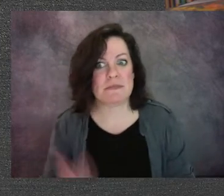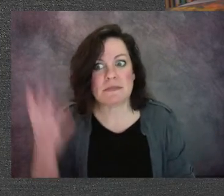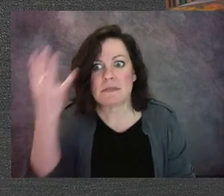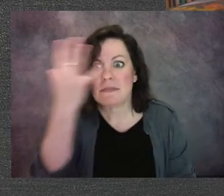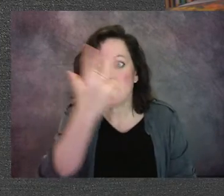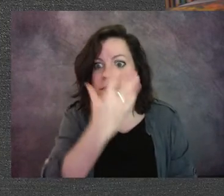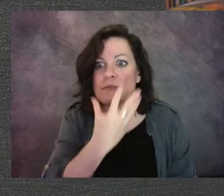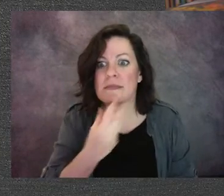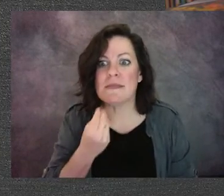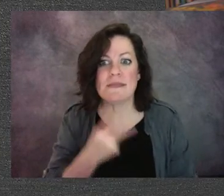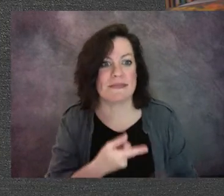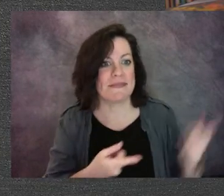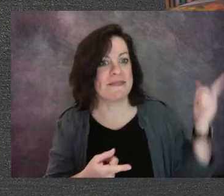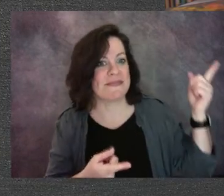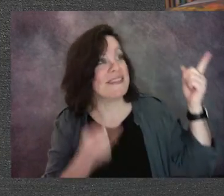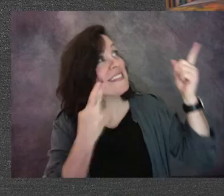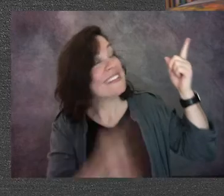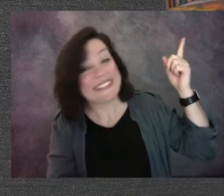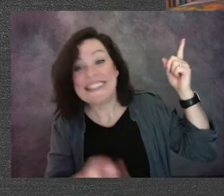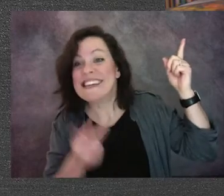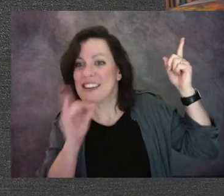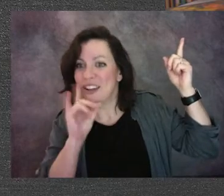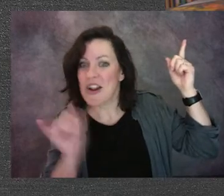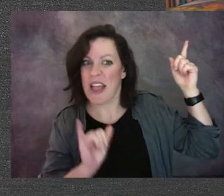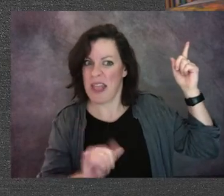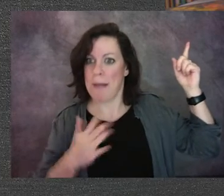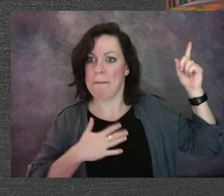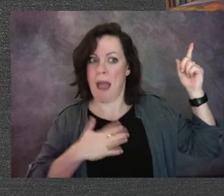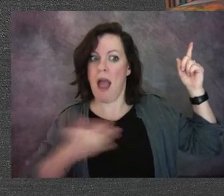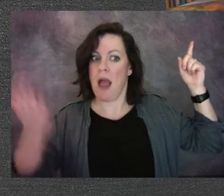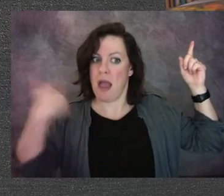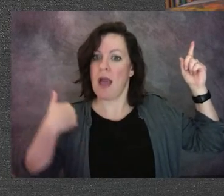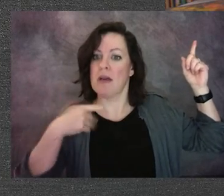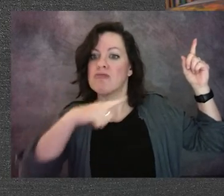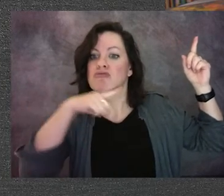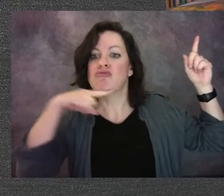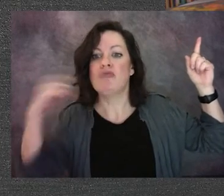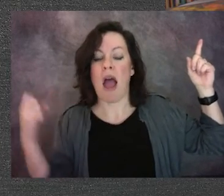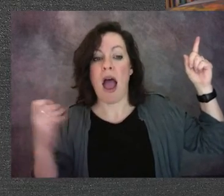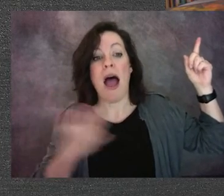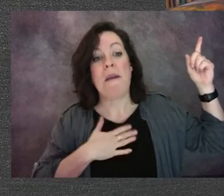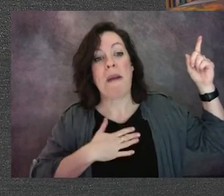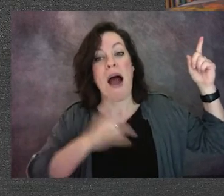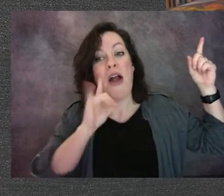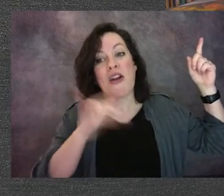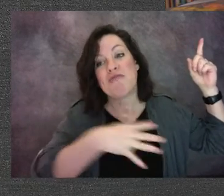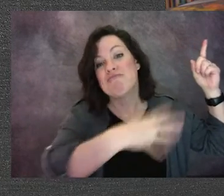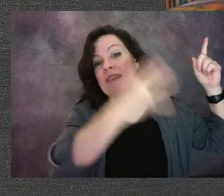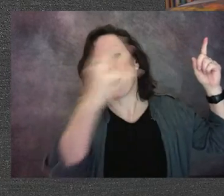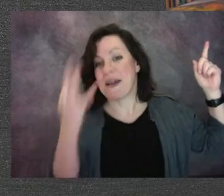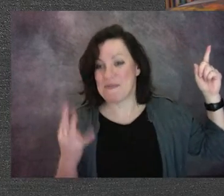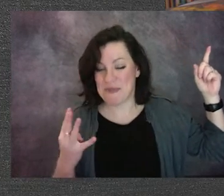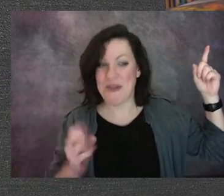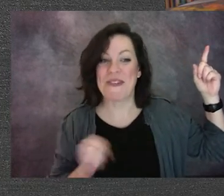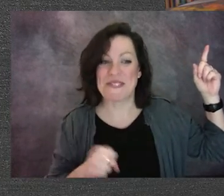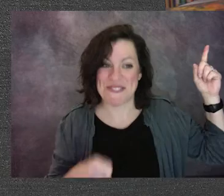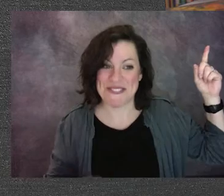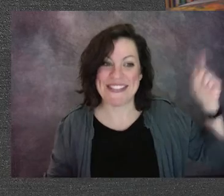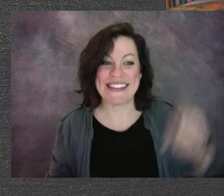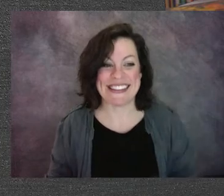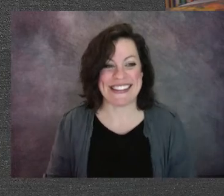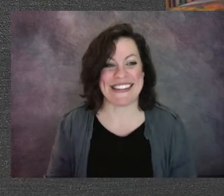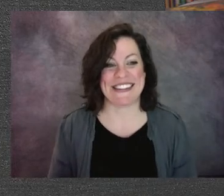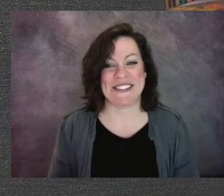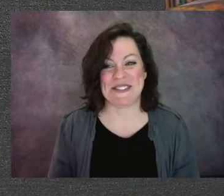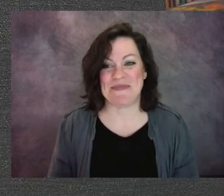it's gonna look. You'll see maybe even some water spots. But mine might be a little because I did rainbow. Oh yes, you did